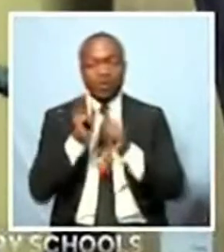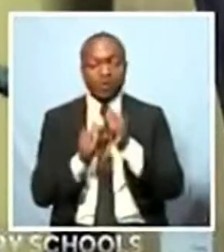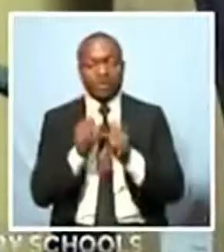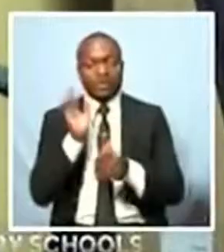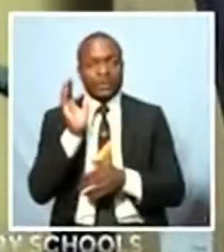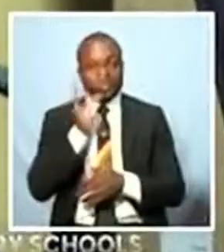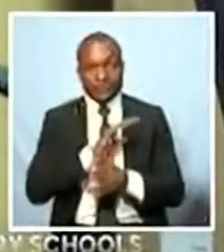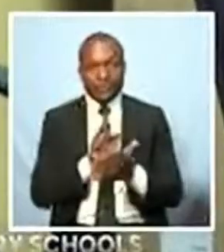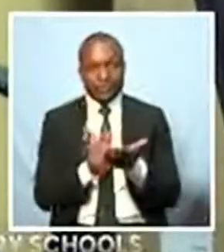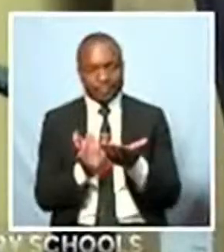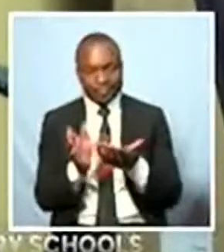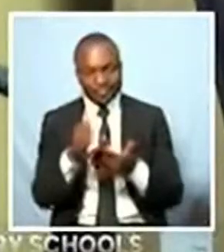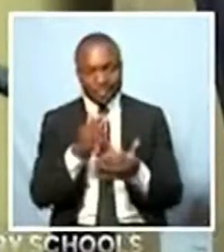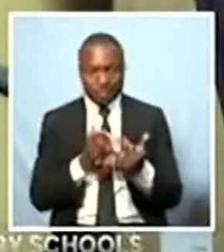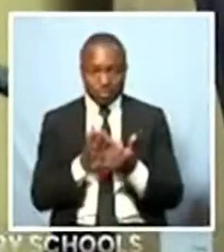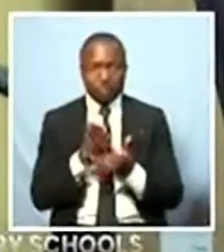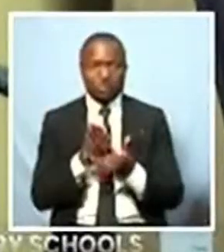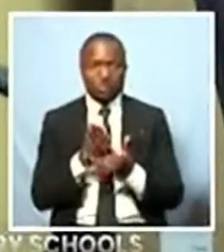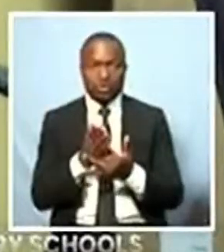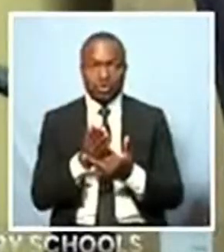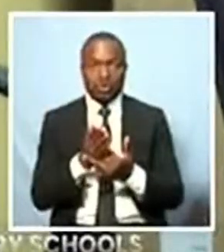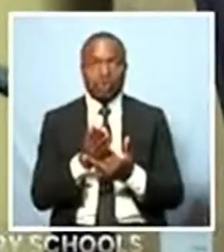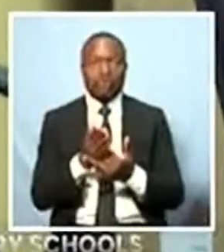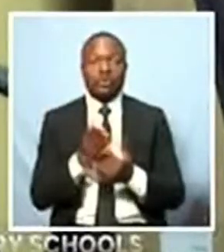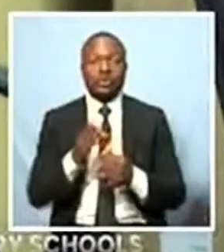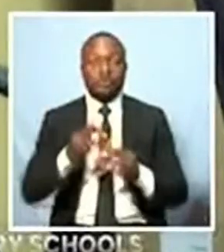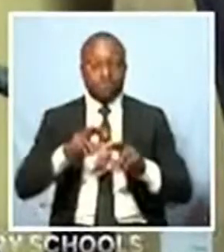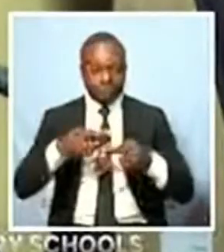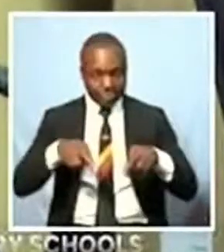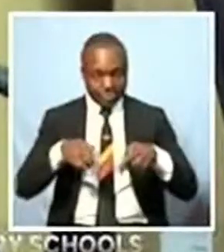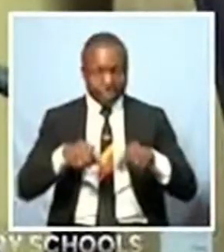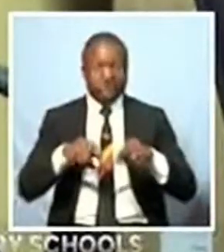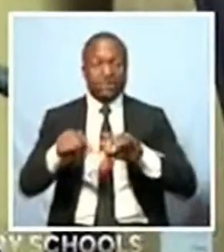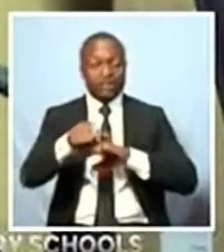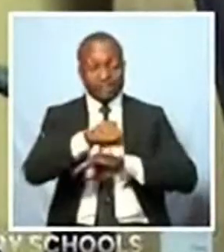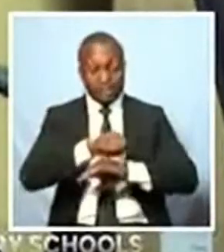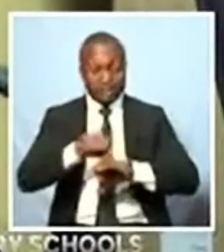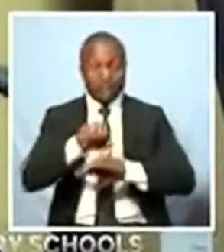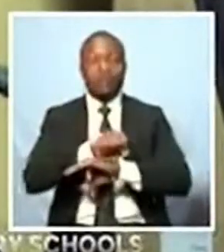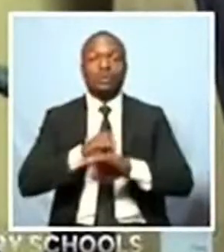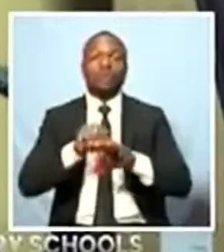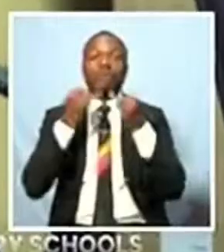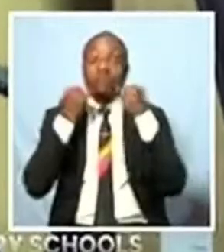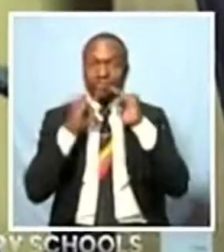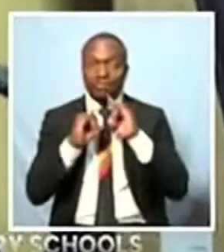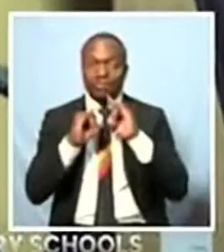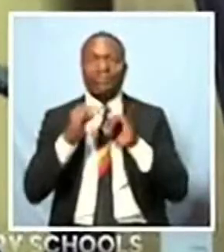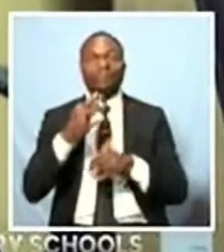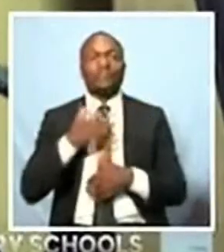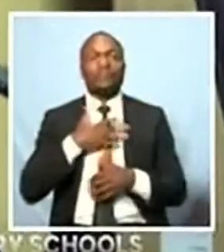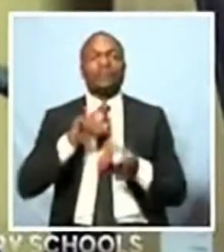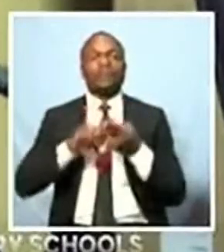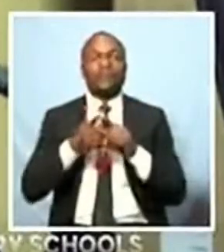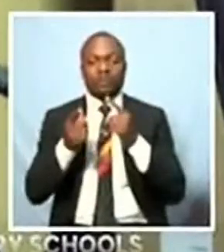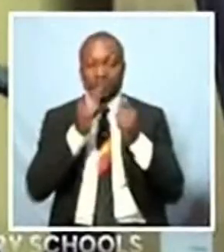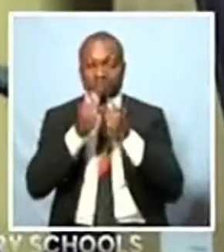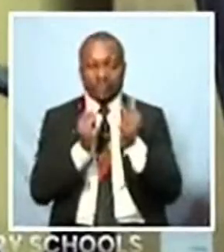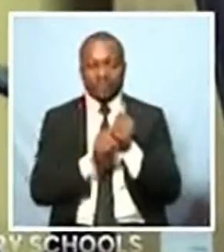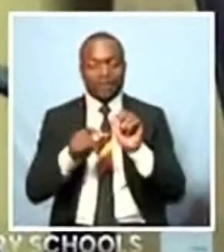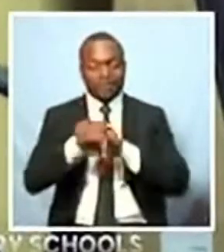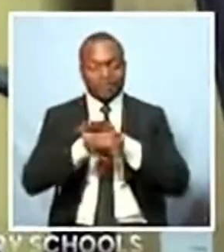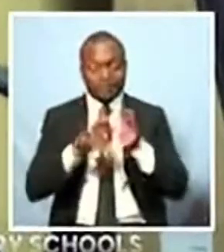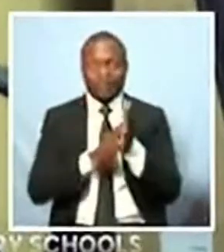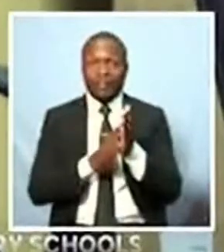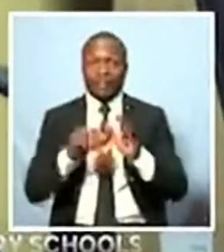collected through a survey. So I'll speak to the secondary data, and my colleagues will speak to the primary data. In